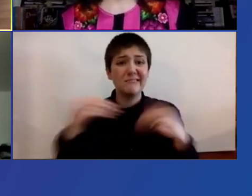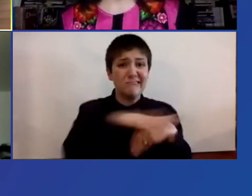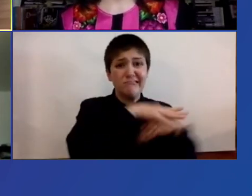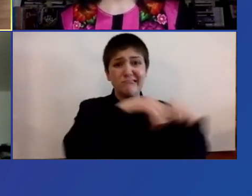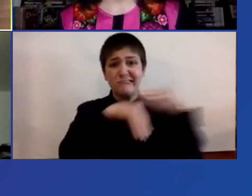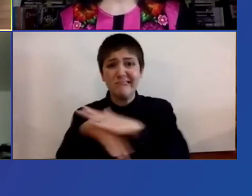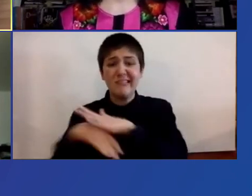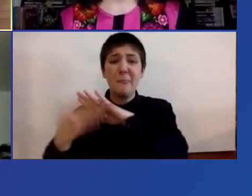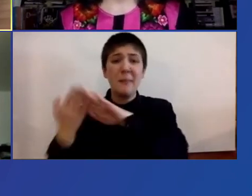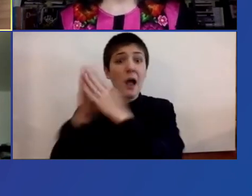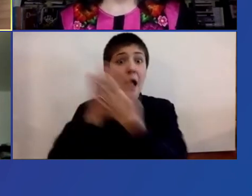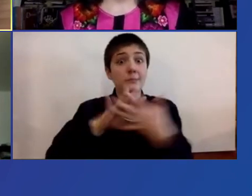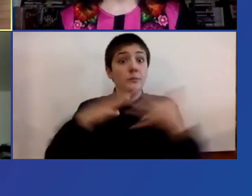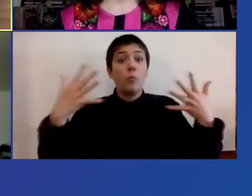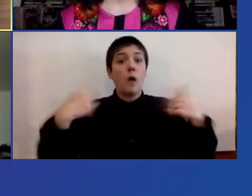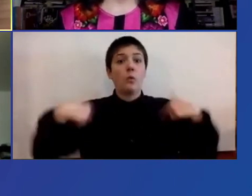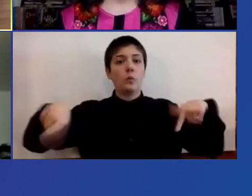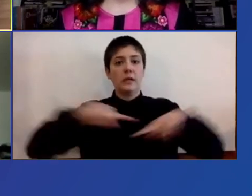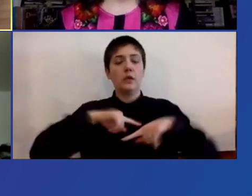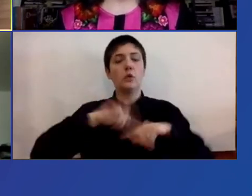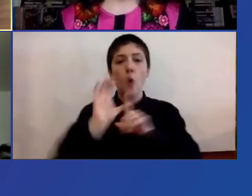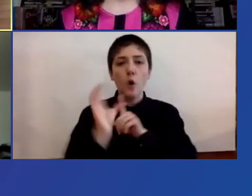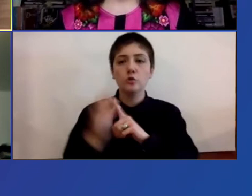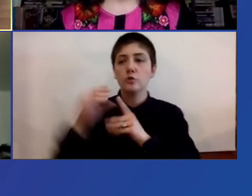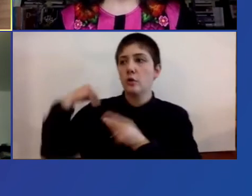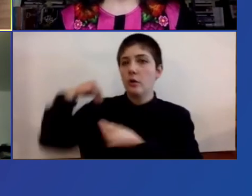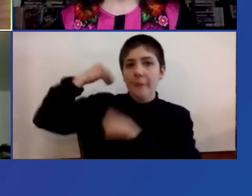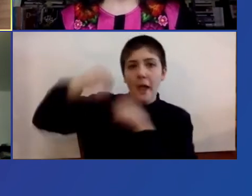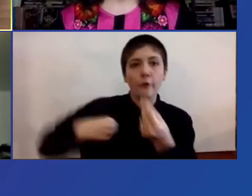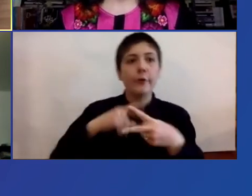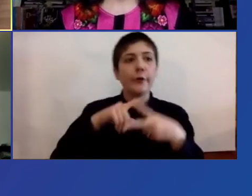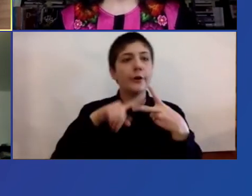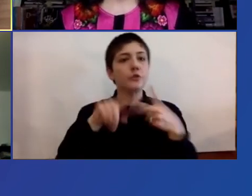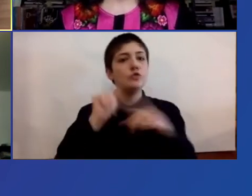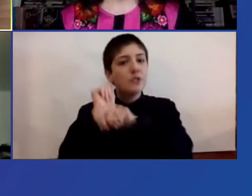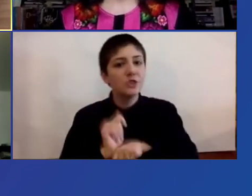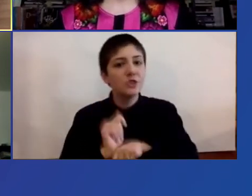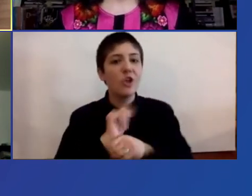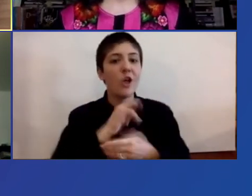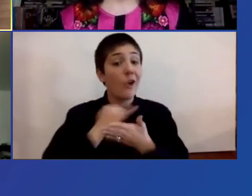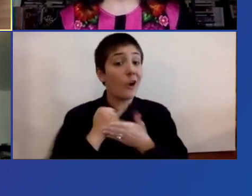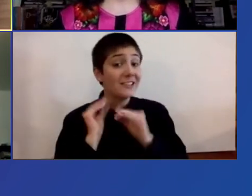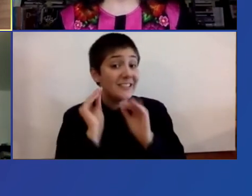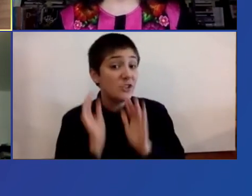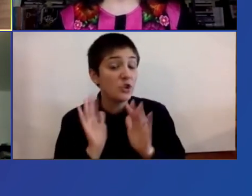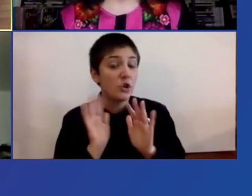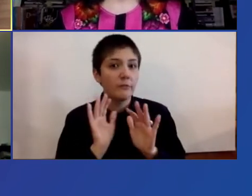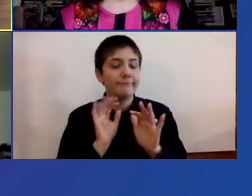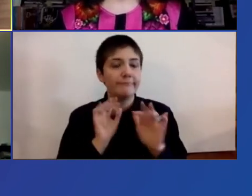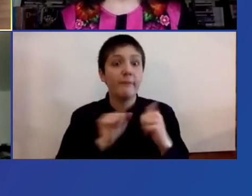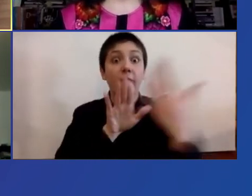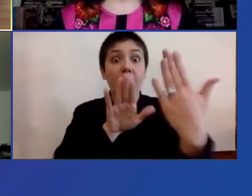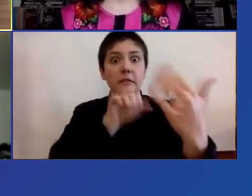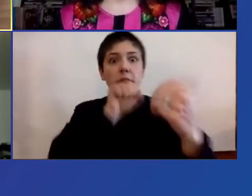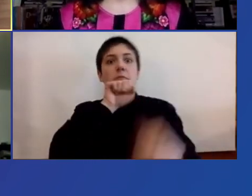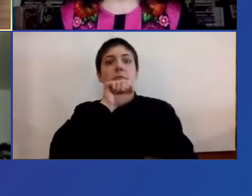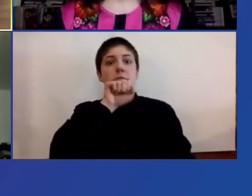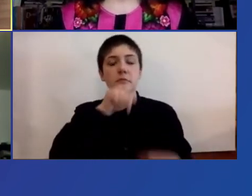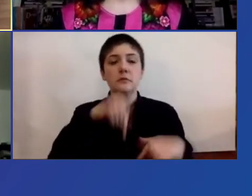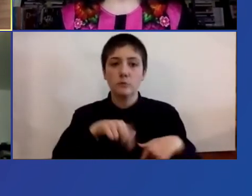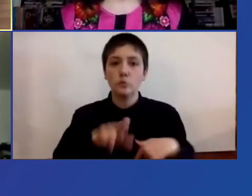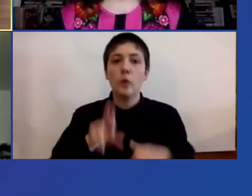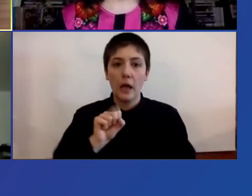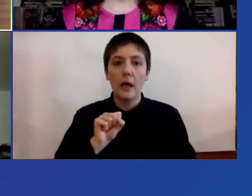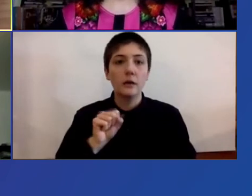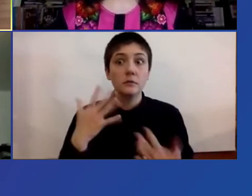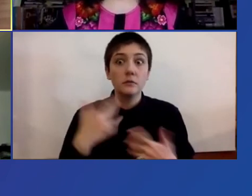cultural bearer, traditional arts teacher, traditional arts performer faces in the US, which is a lot of work to get